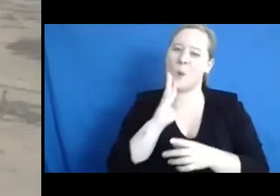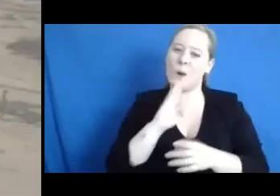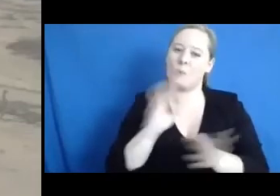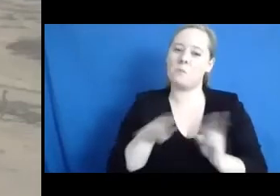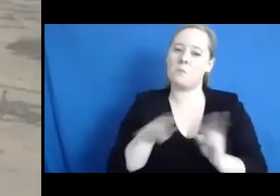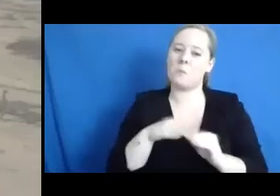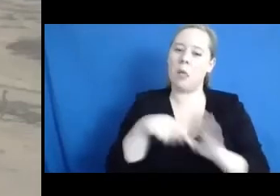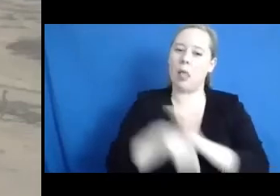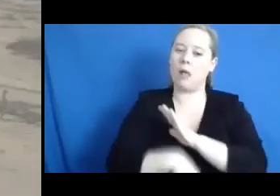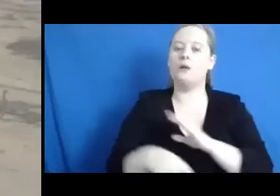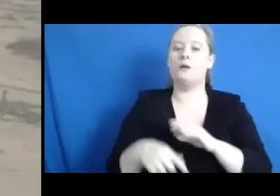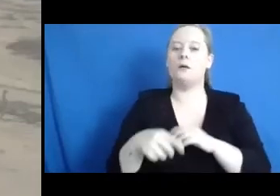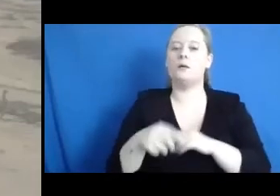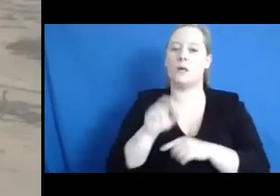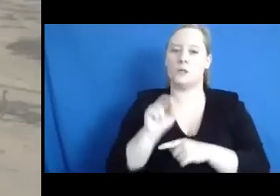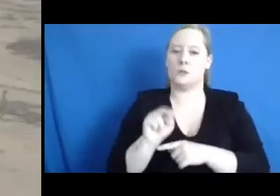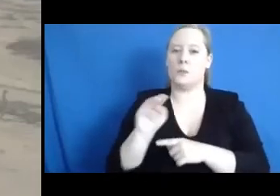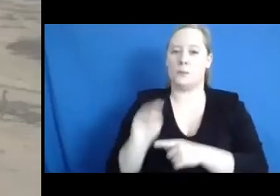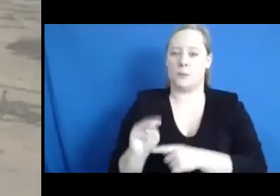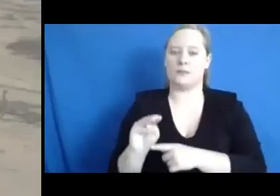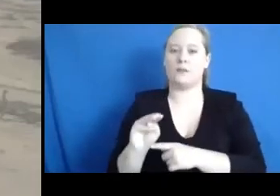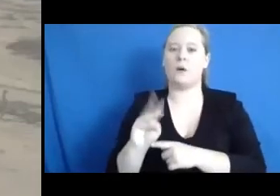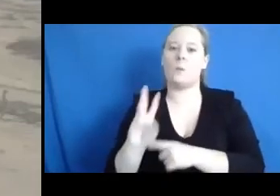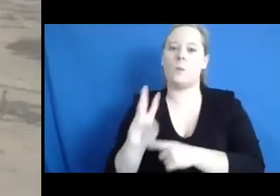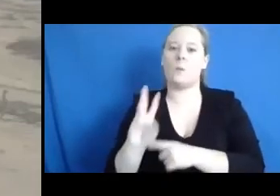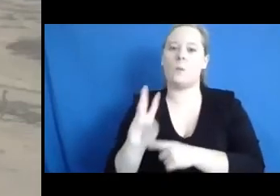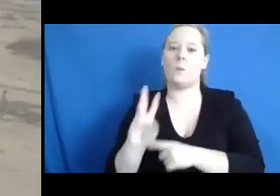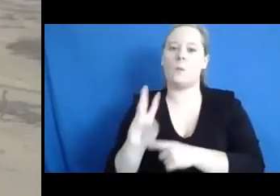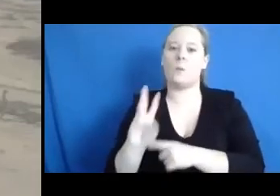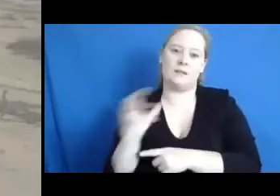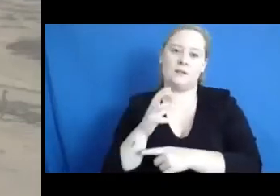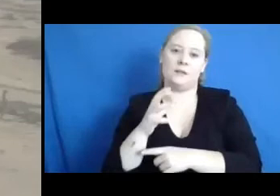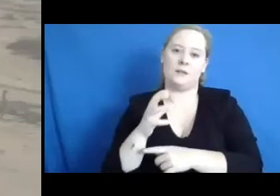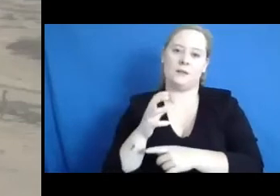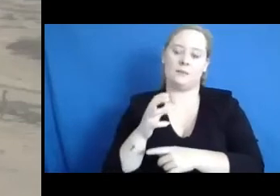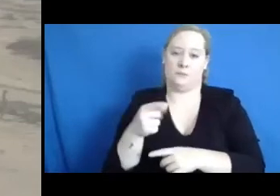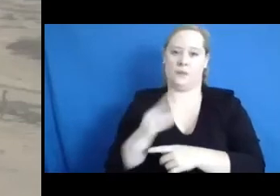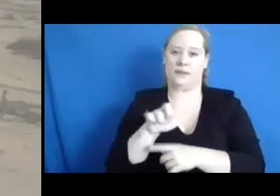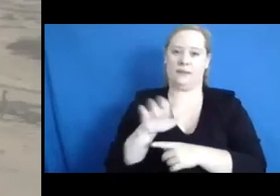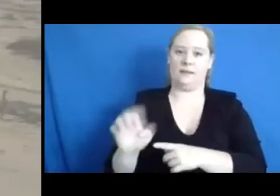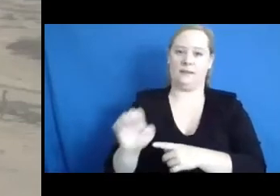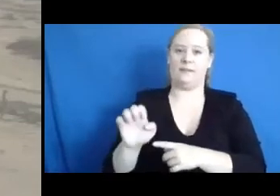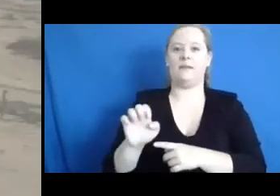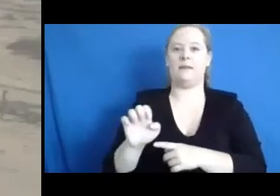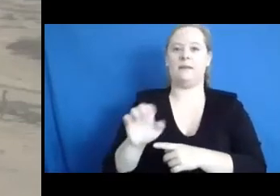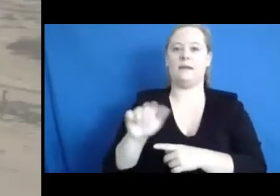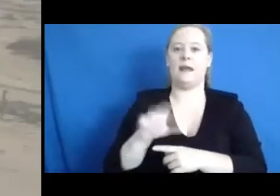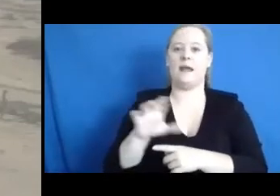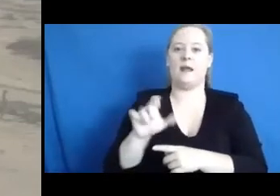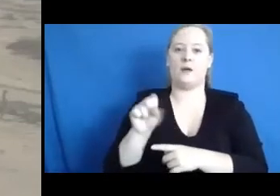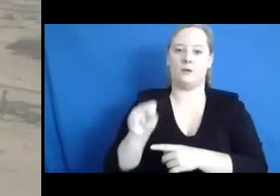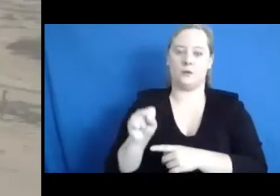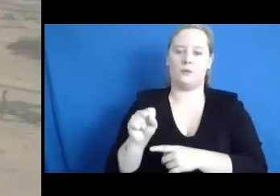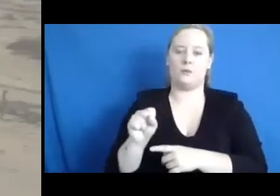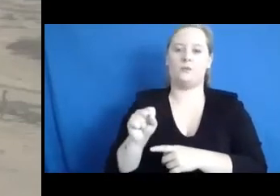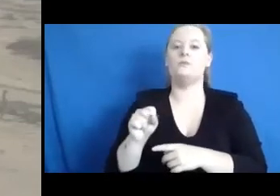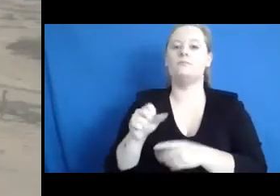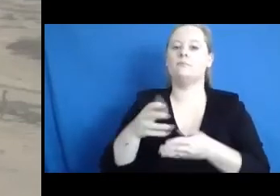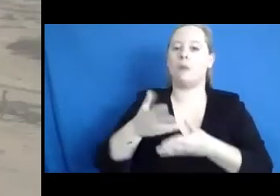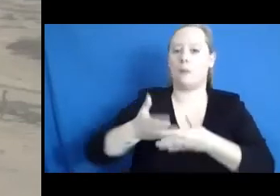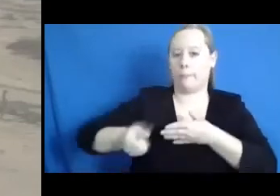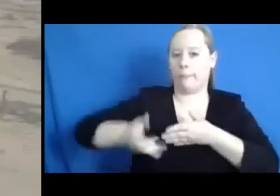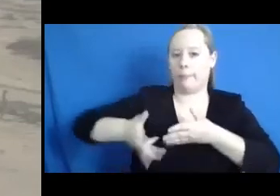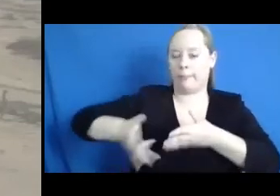New Mexico Water Science Center with the BLM at the Lee Acres landfill. My co-author on this presentation and